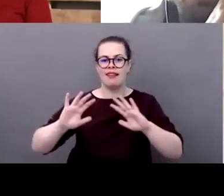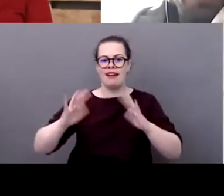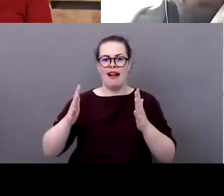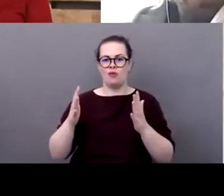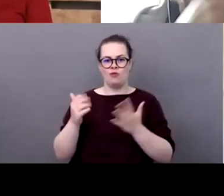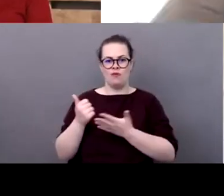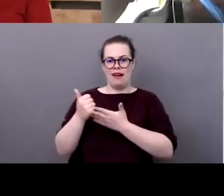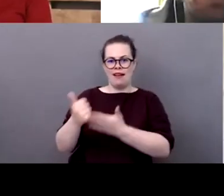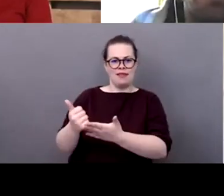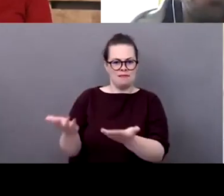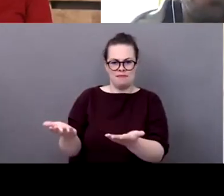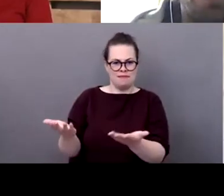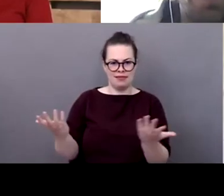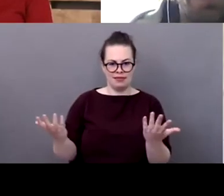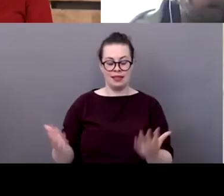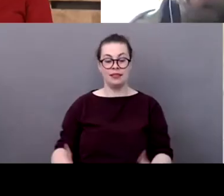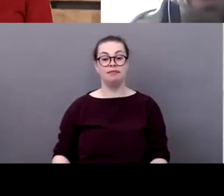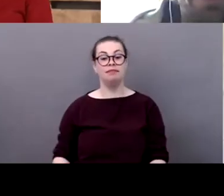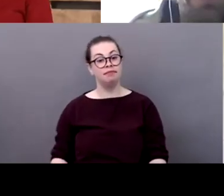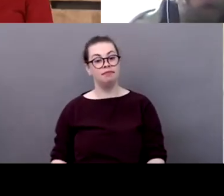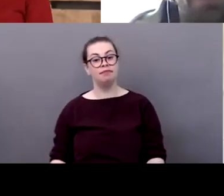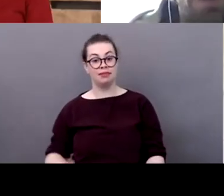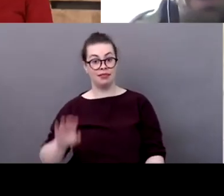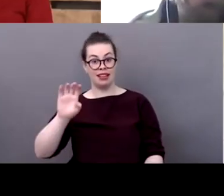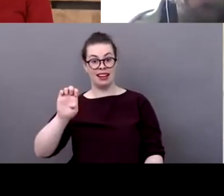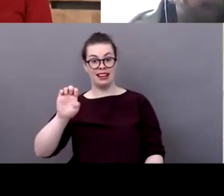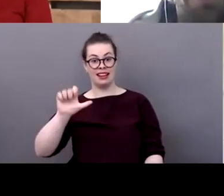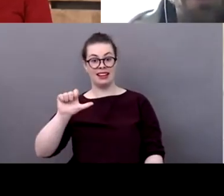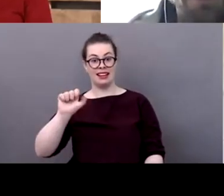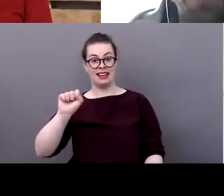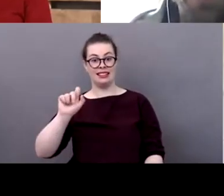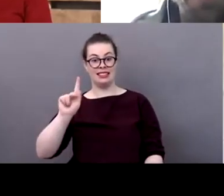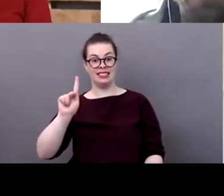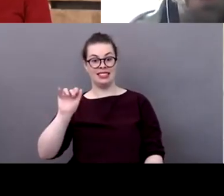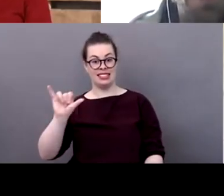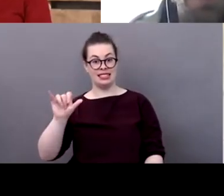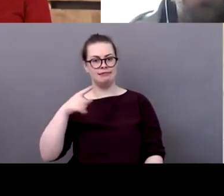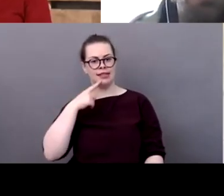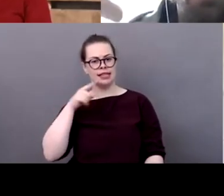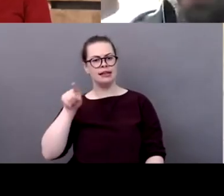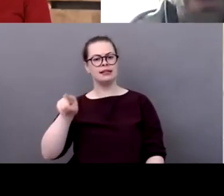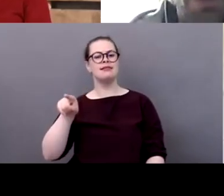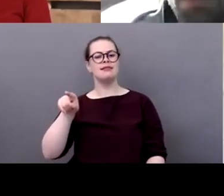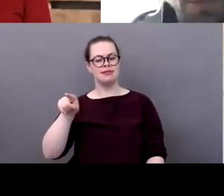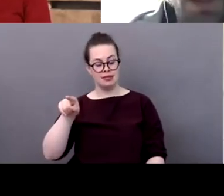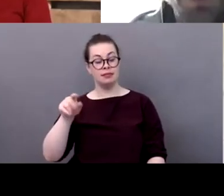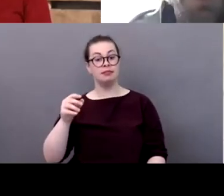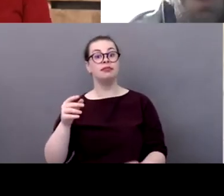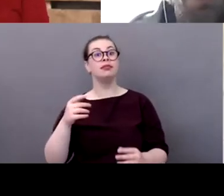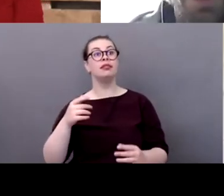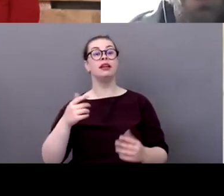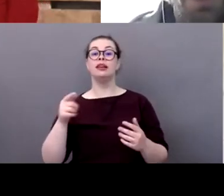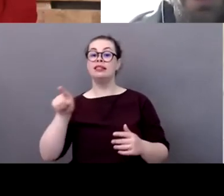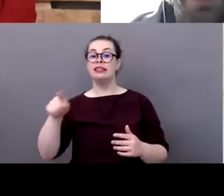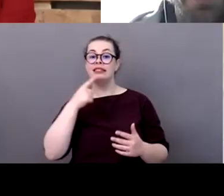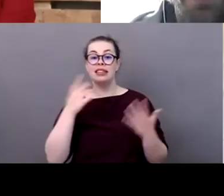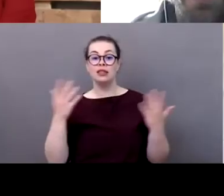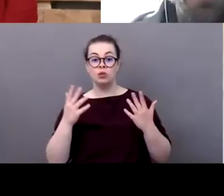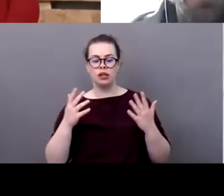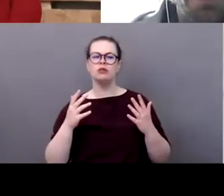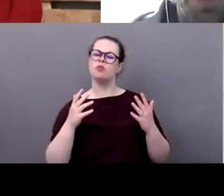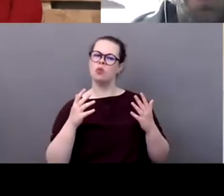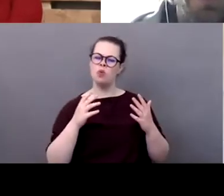something interesting about athletes being an inspiration for many. We're listening to Theo